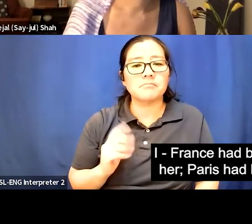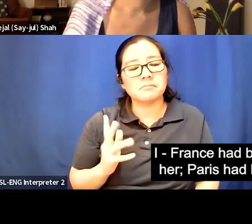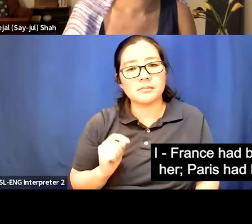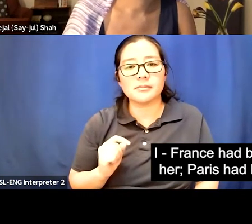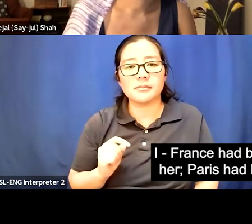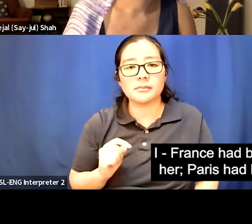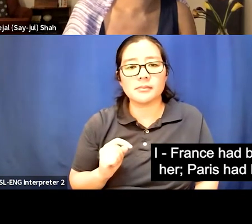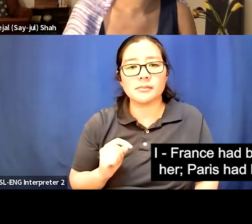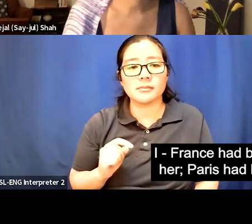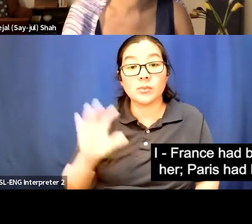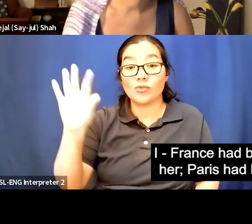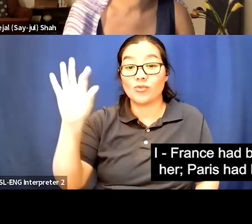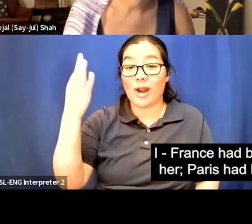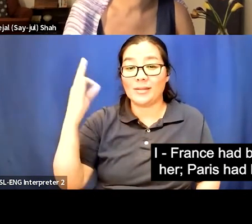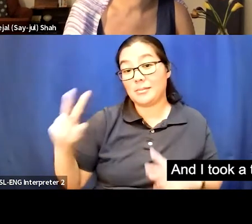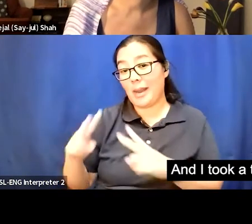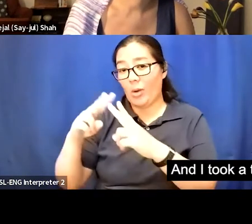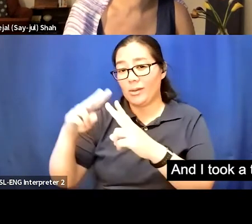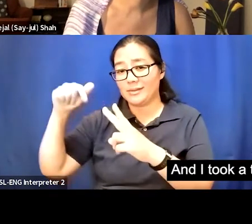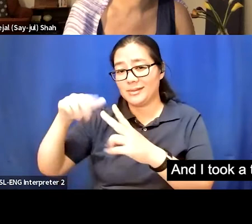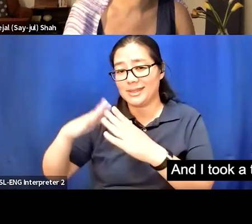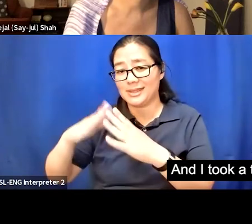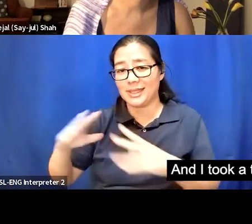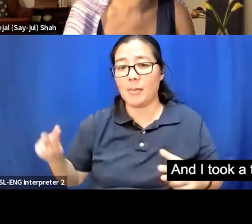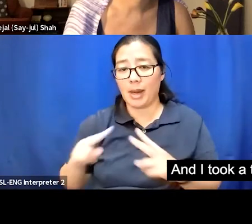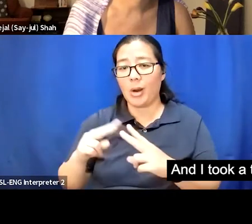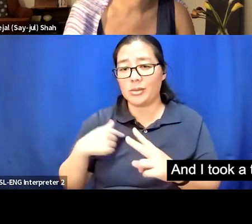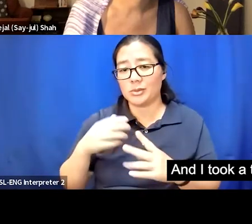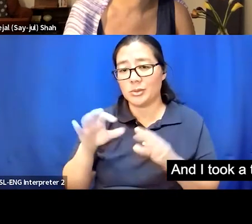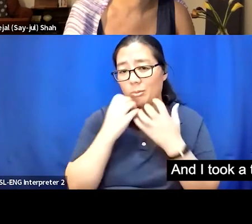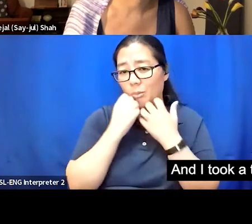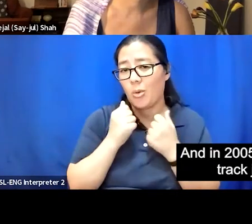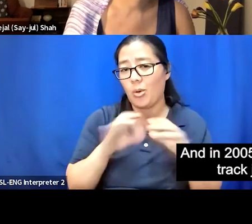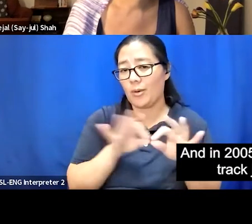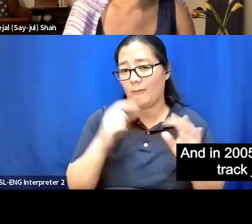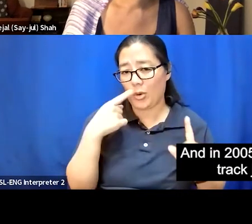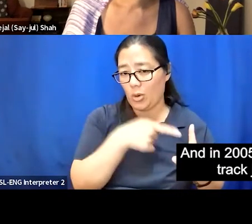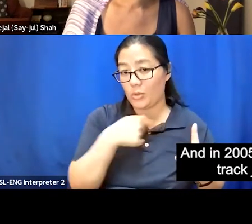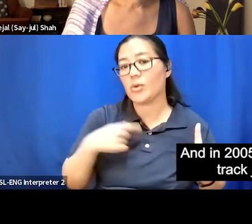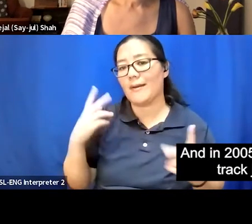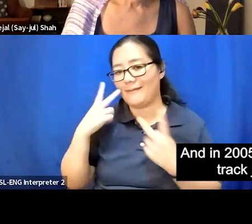France had been really important to her. Paris had been important to her. And I took a trip to Paris in 2004.